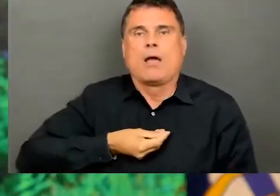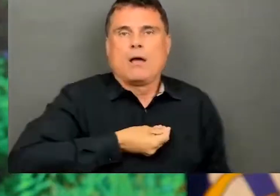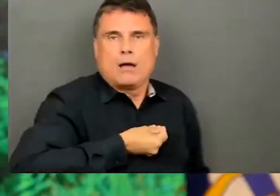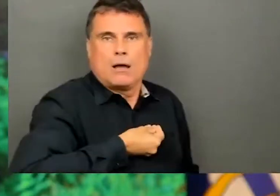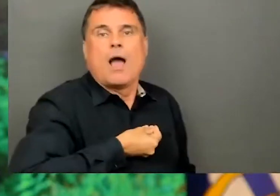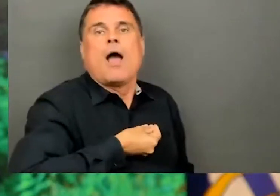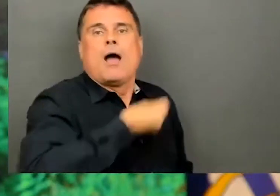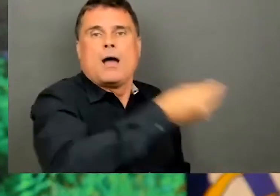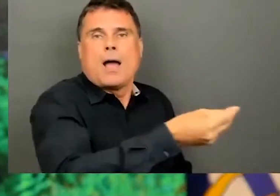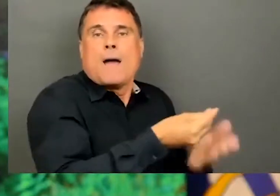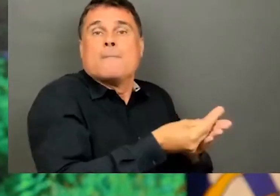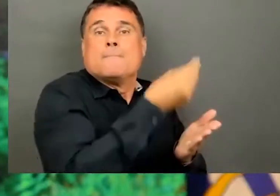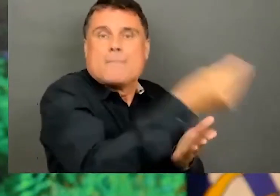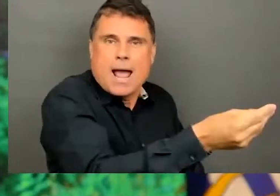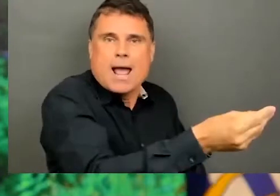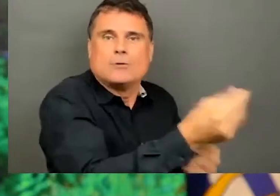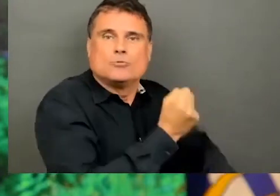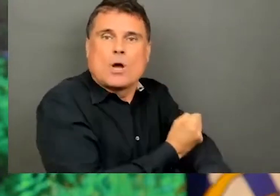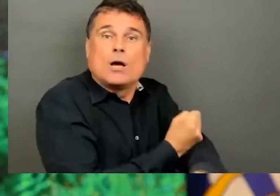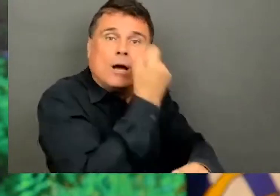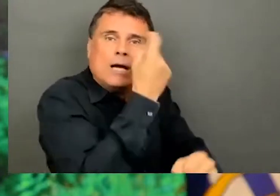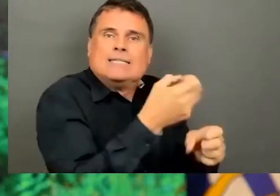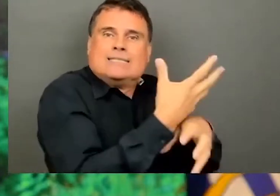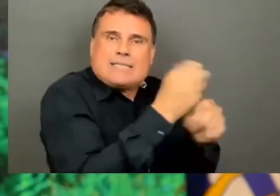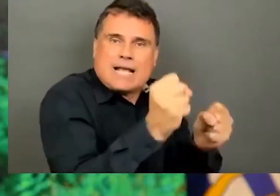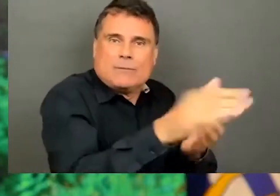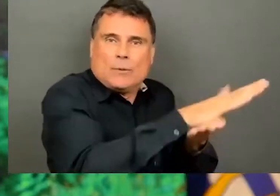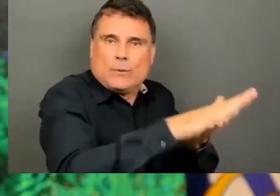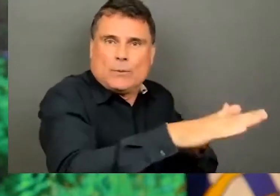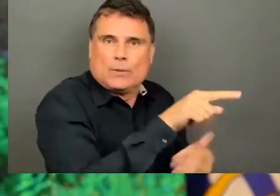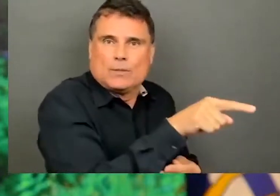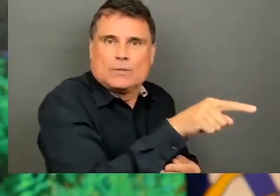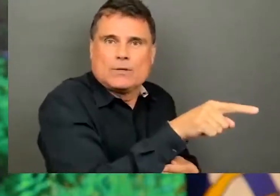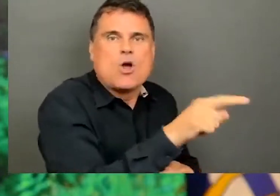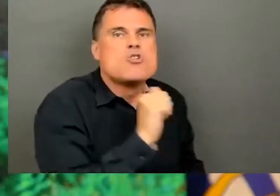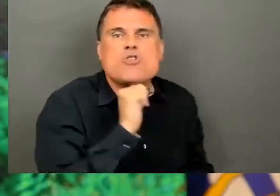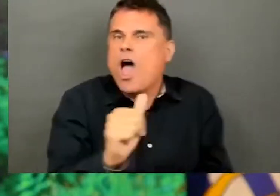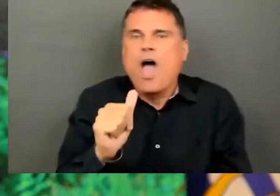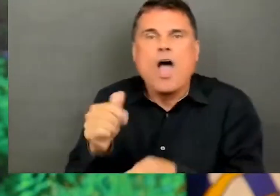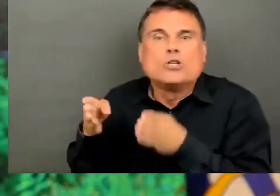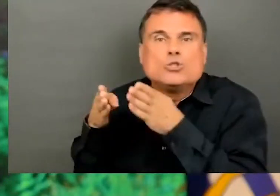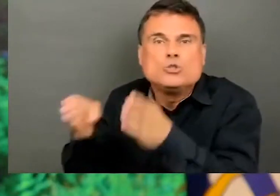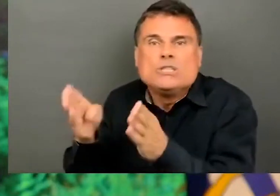continue to be overrepresented as compared to the rest of the population.